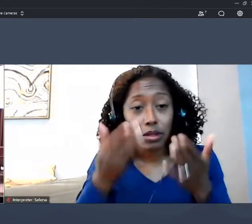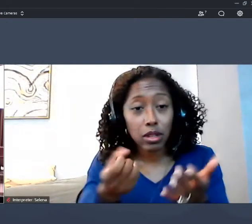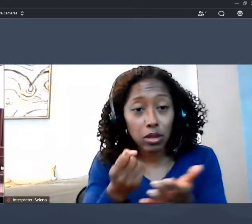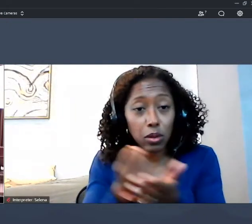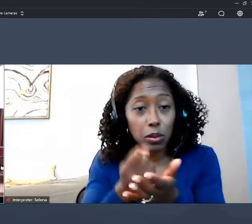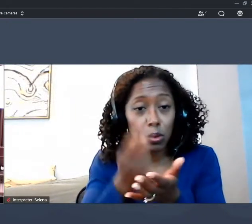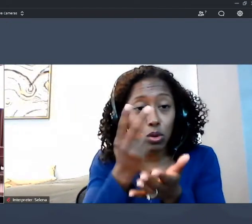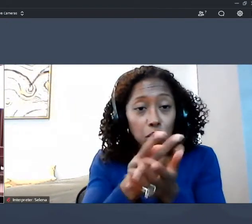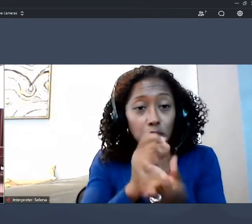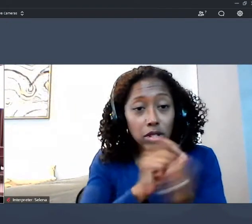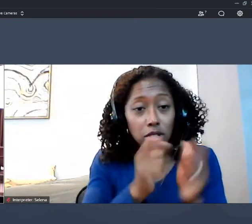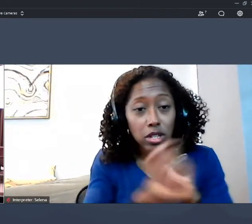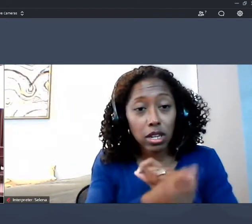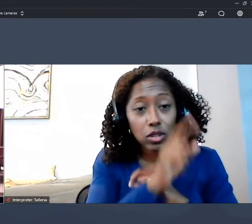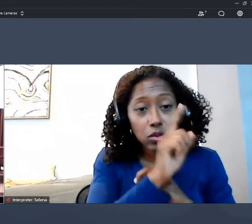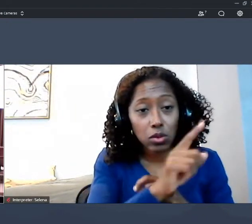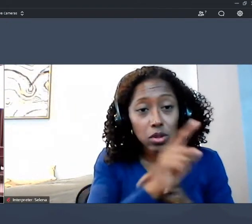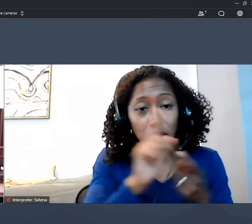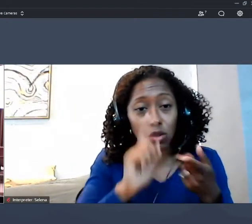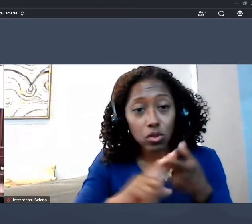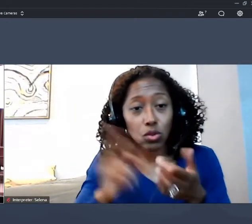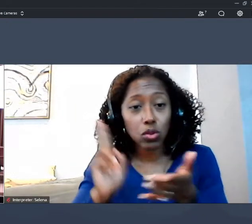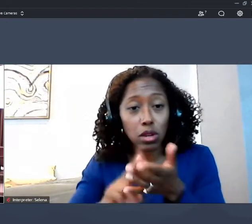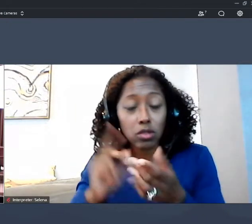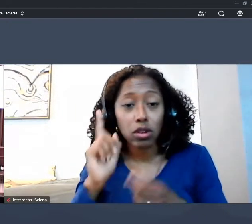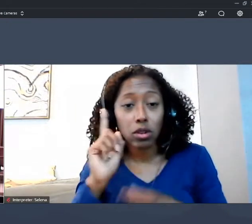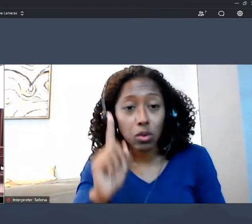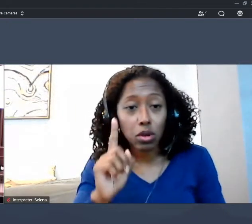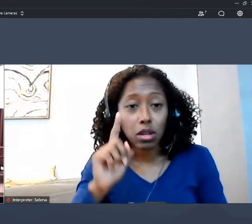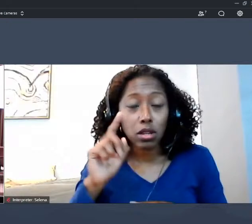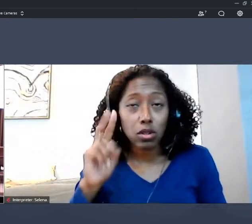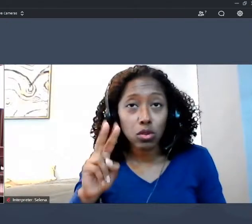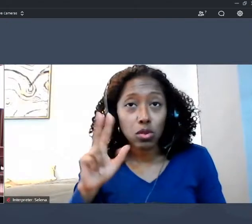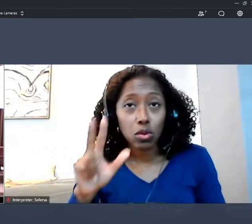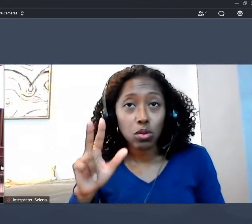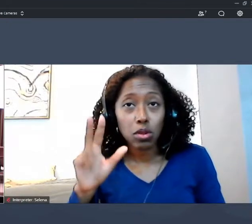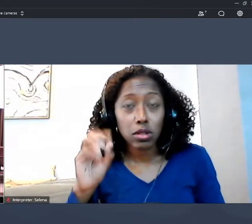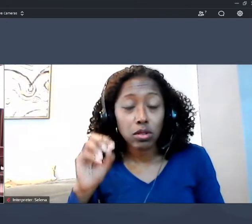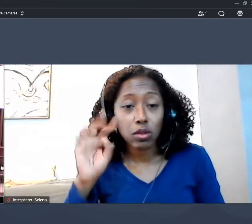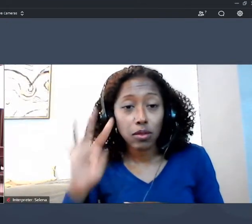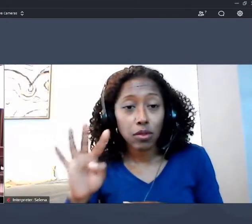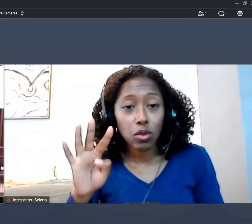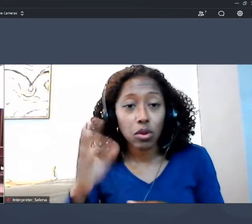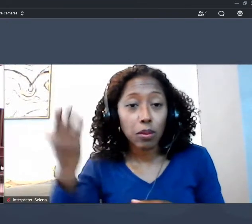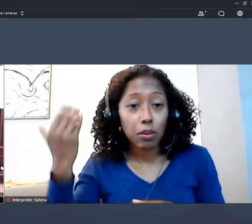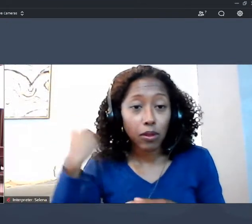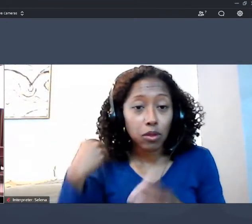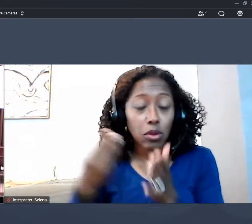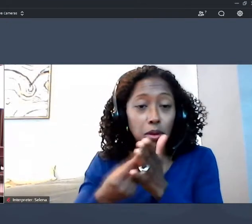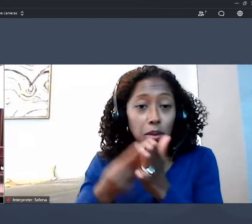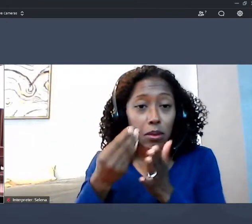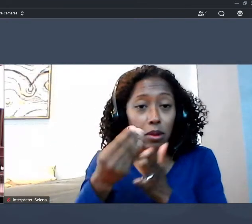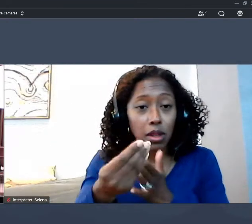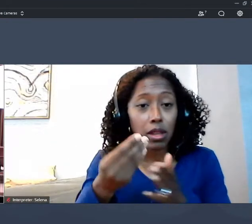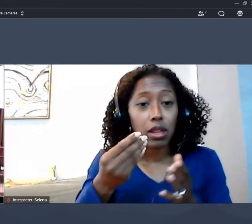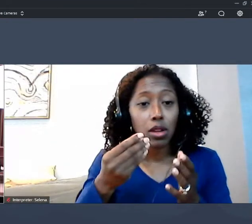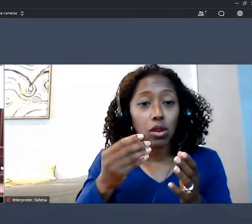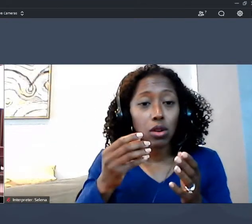approving change number 1 to contract number 12304, formerly purchase order number